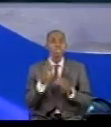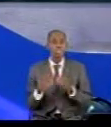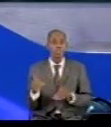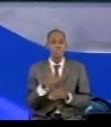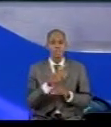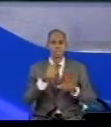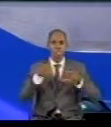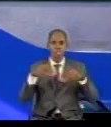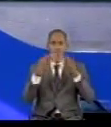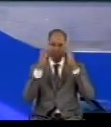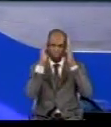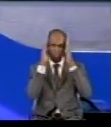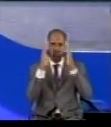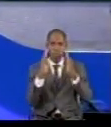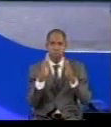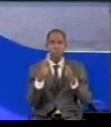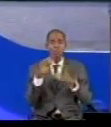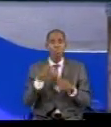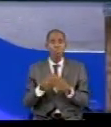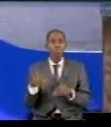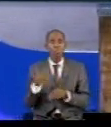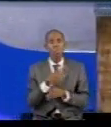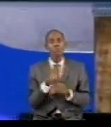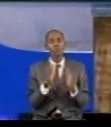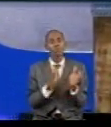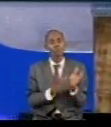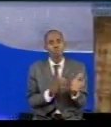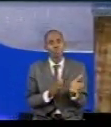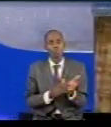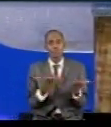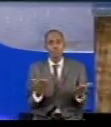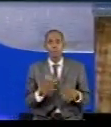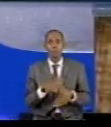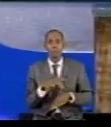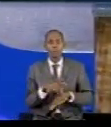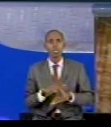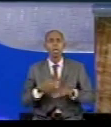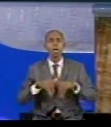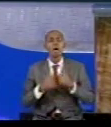attention in their secular school and subject,